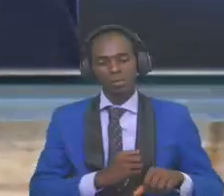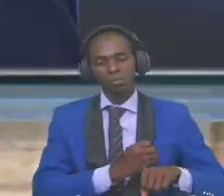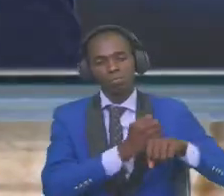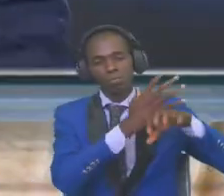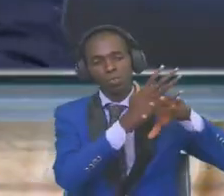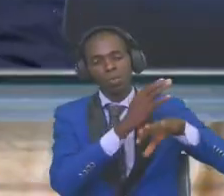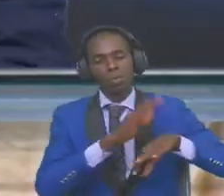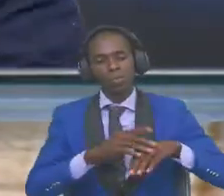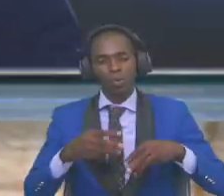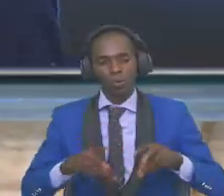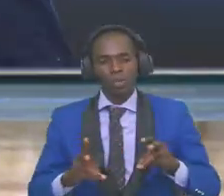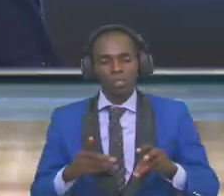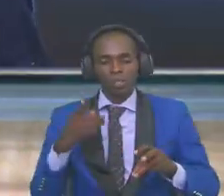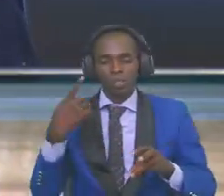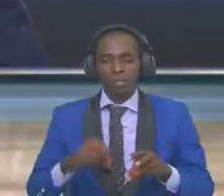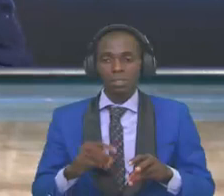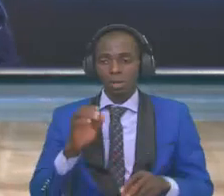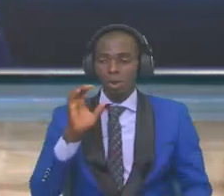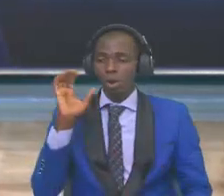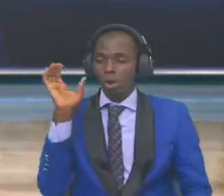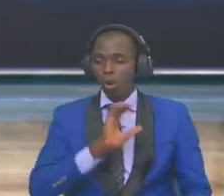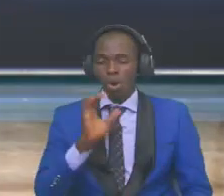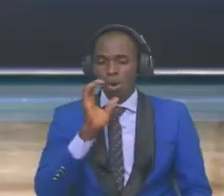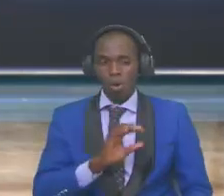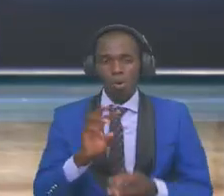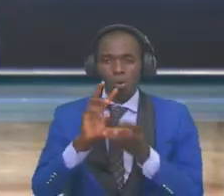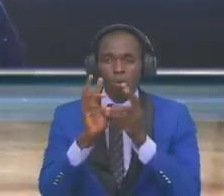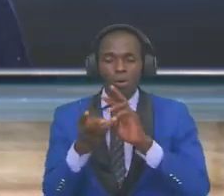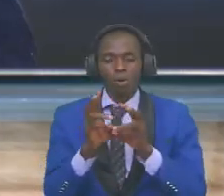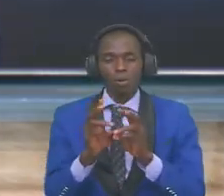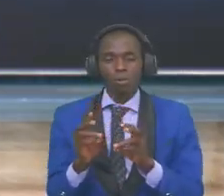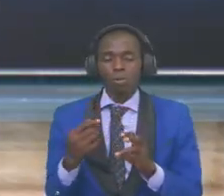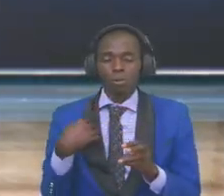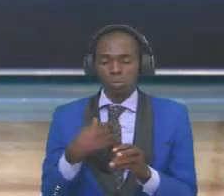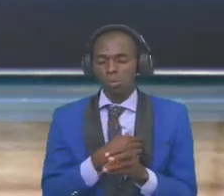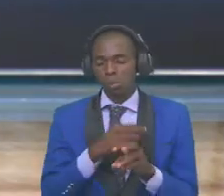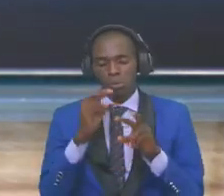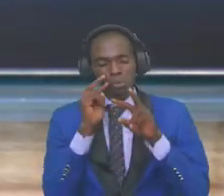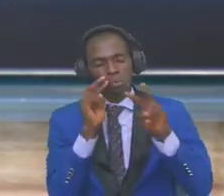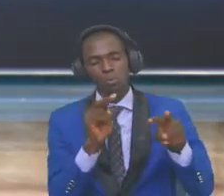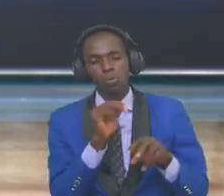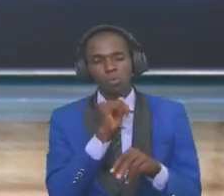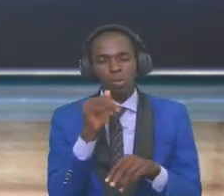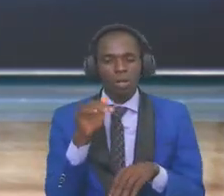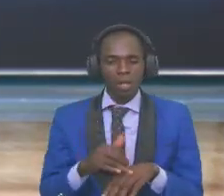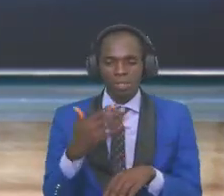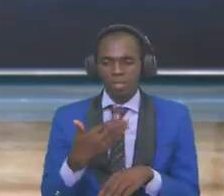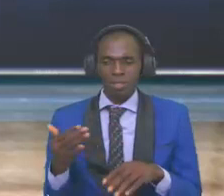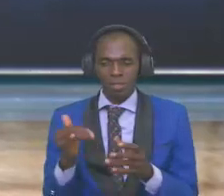the way, the harsh weather, whatever, we look not at the things which are